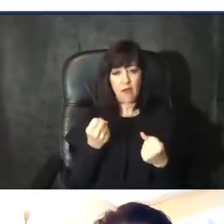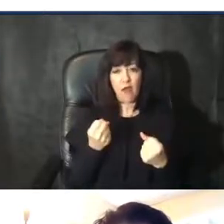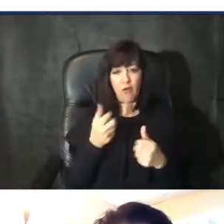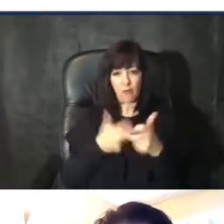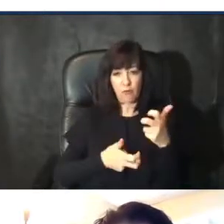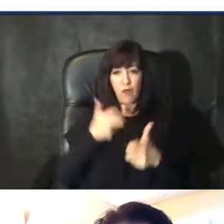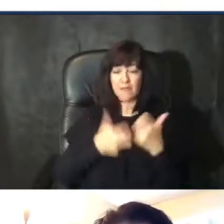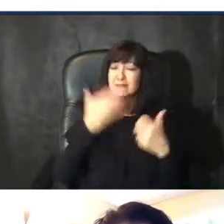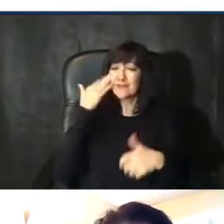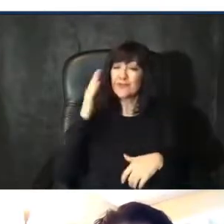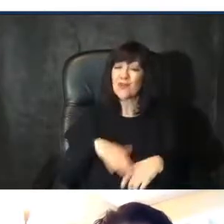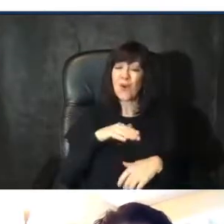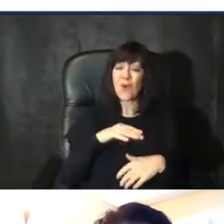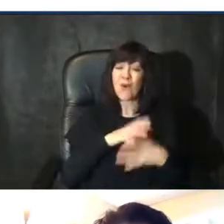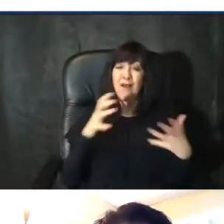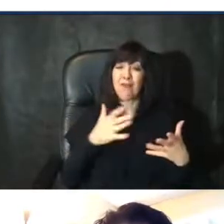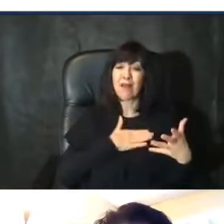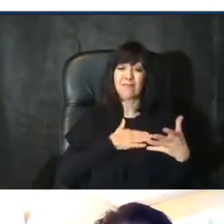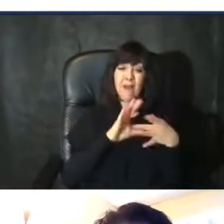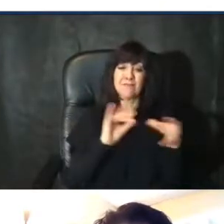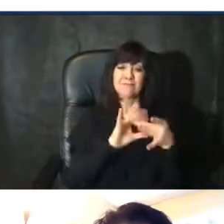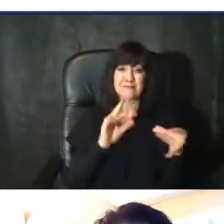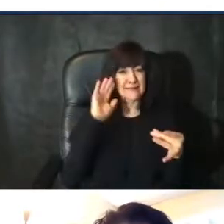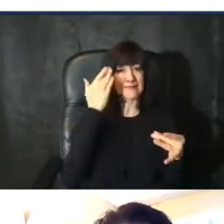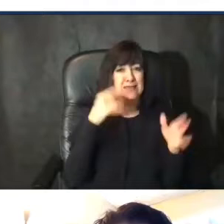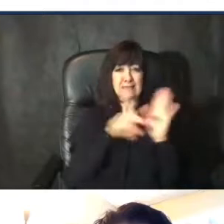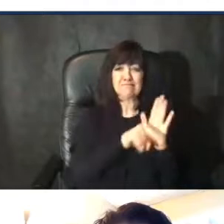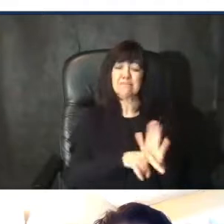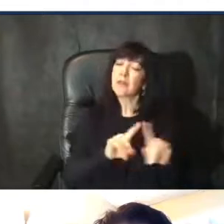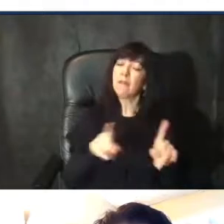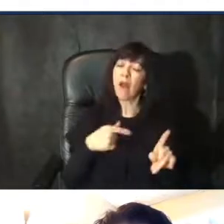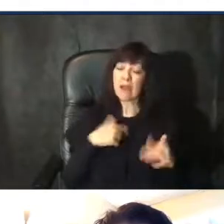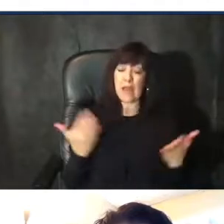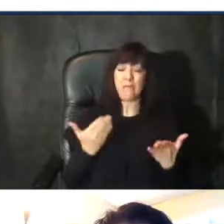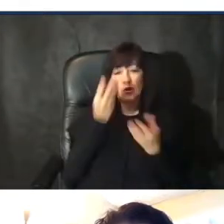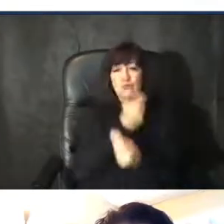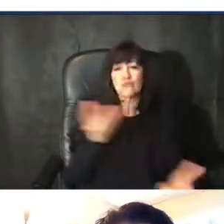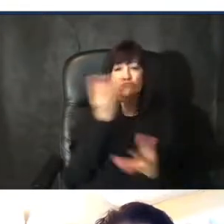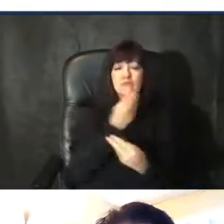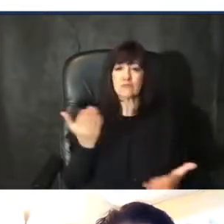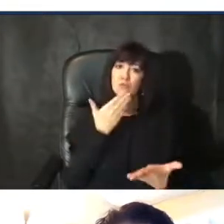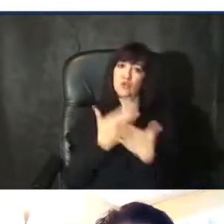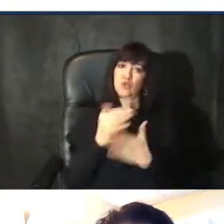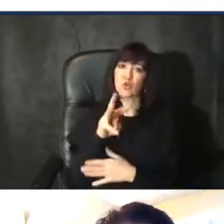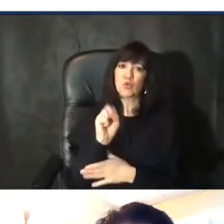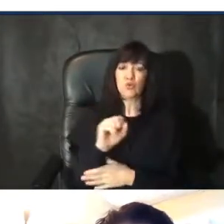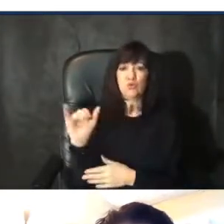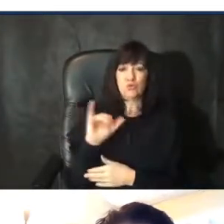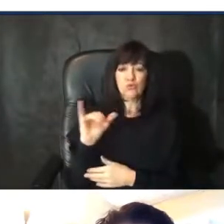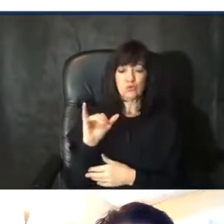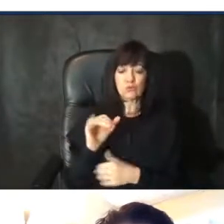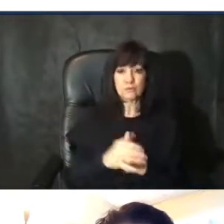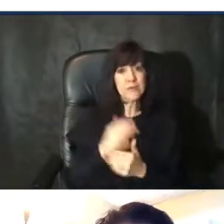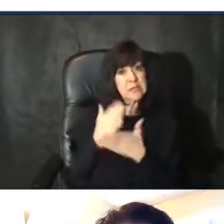to hear a lot more from Malia and from Barbara. But the fact is that there are a lot of things that we can do